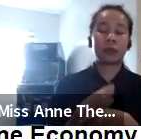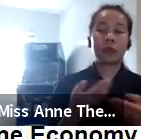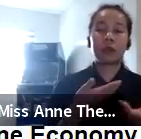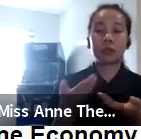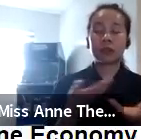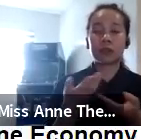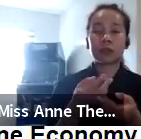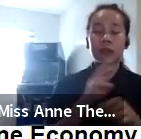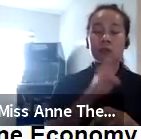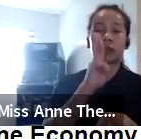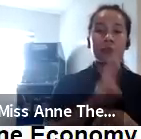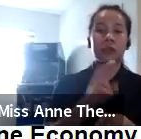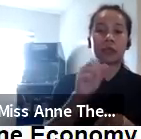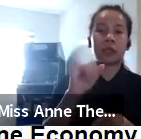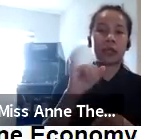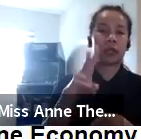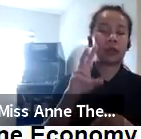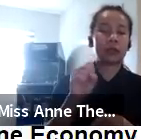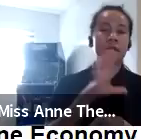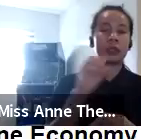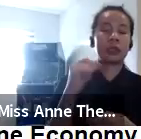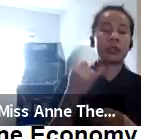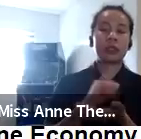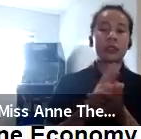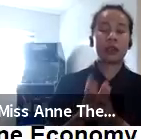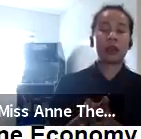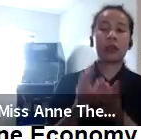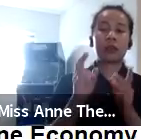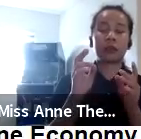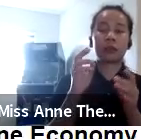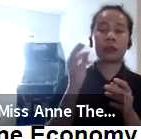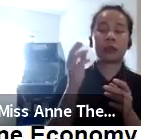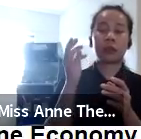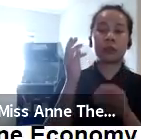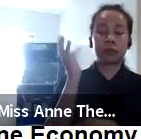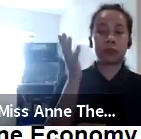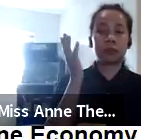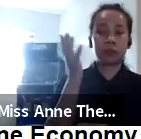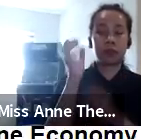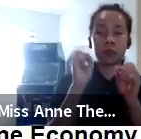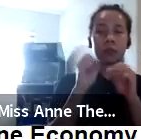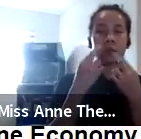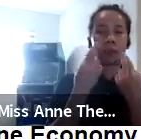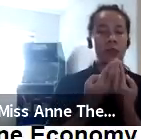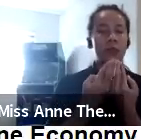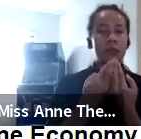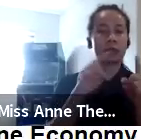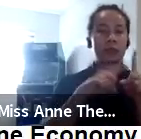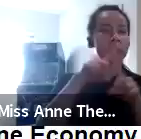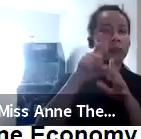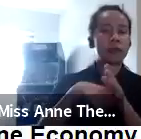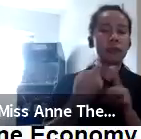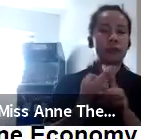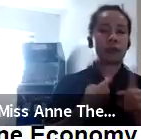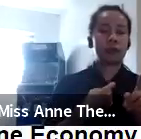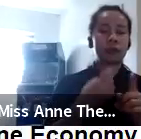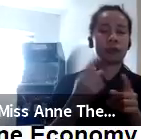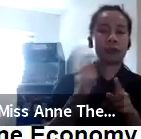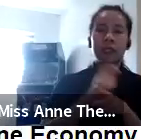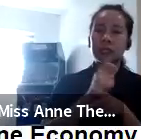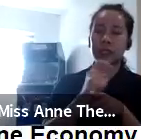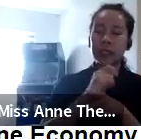have mentioned. These are forums in the Philippines. So this one is different from the training